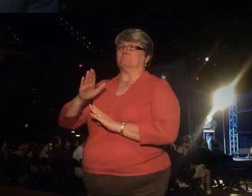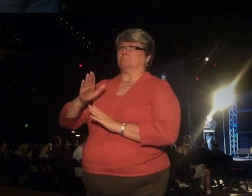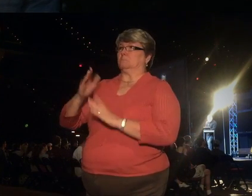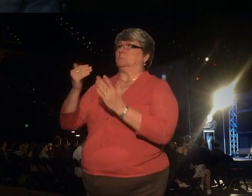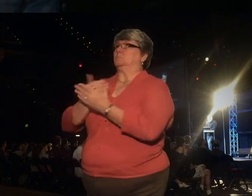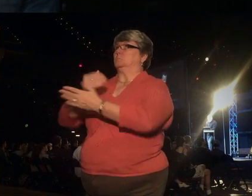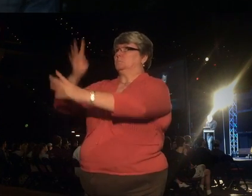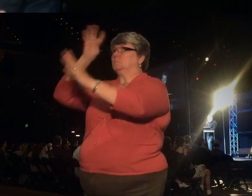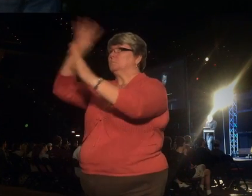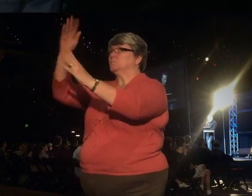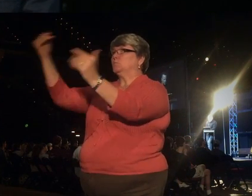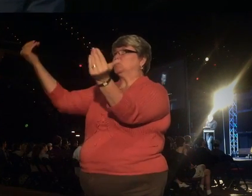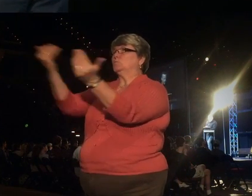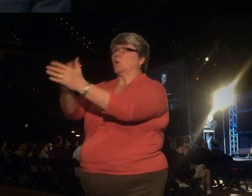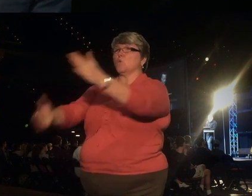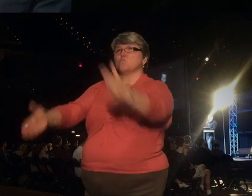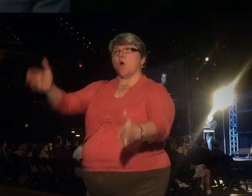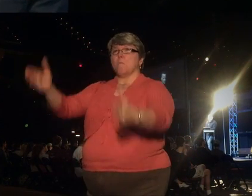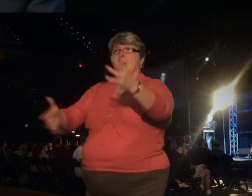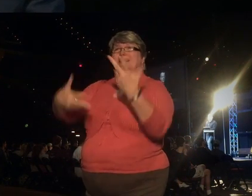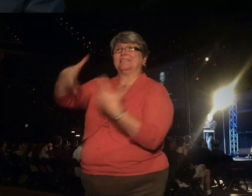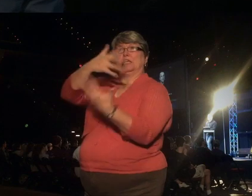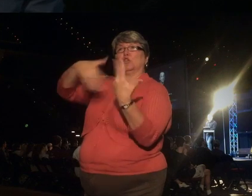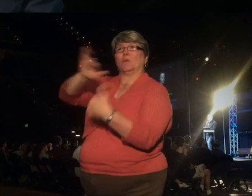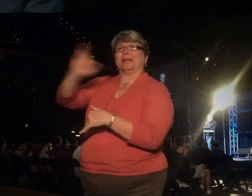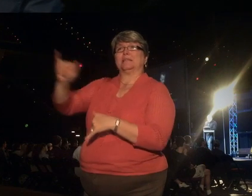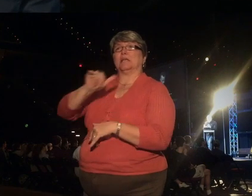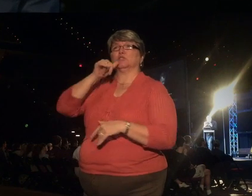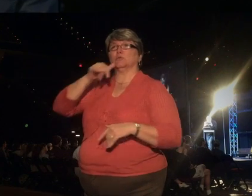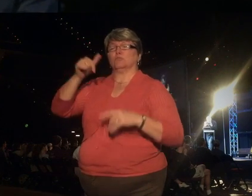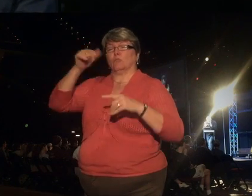creating robots that interact as humans. And he